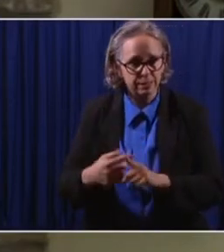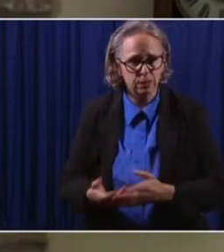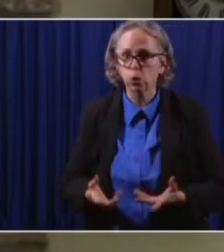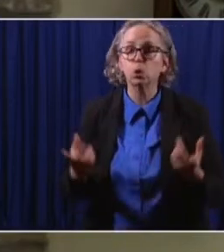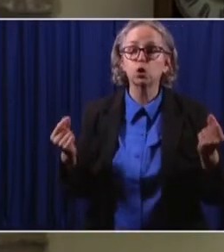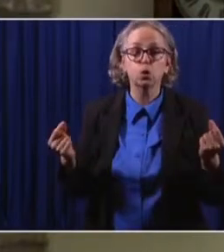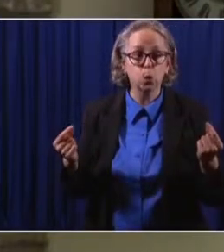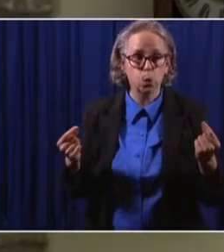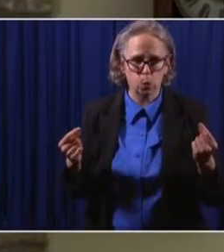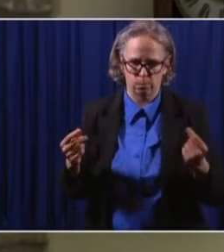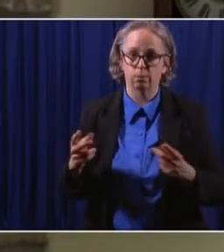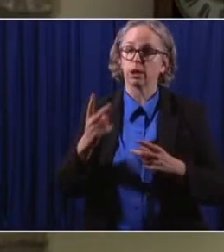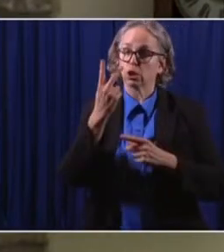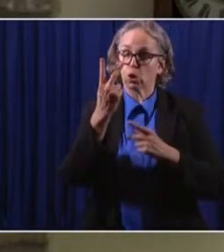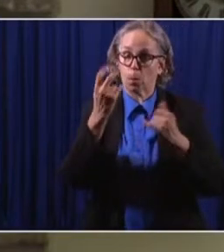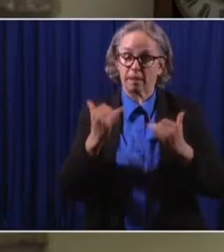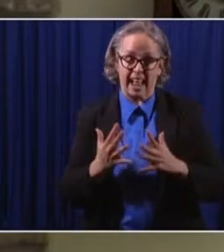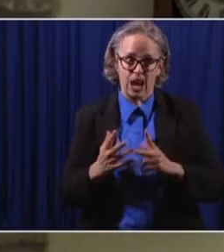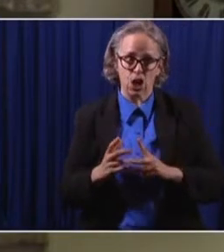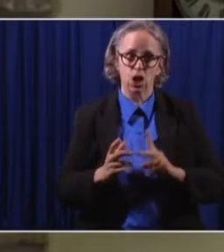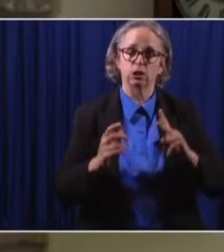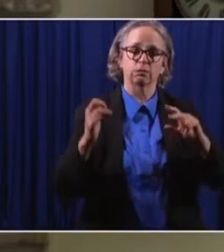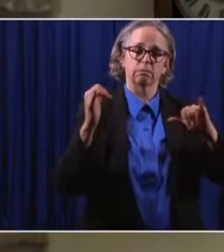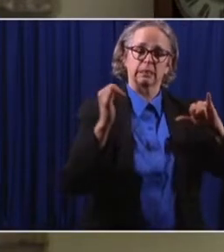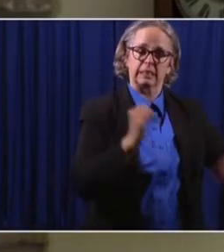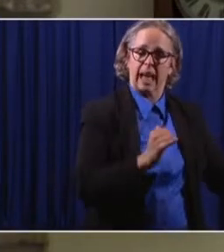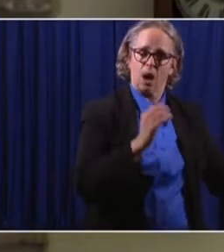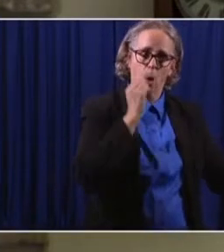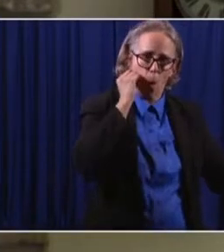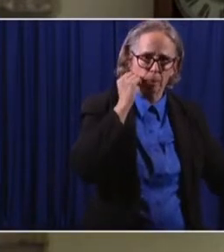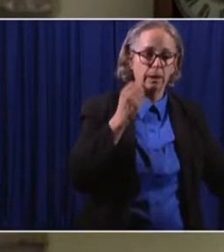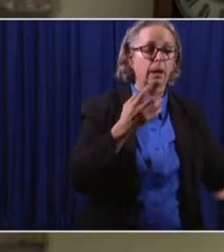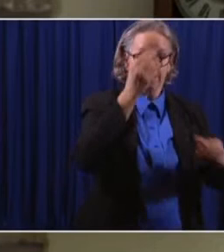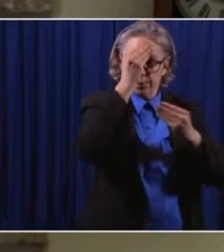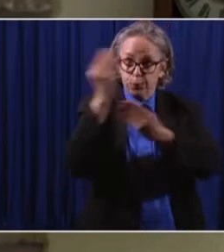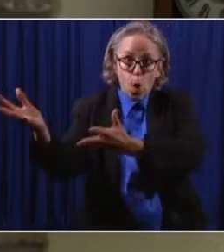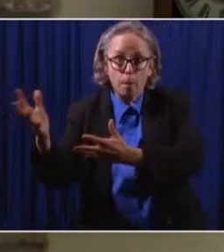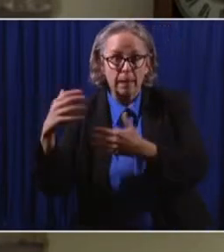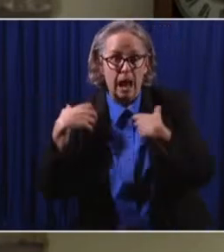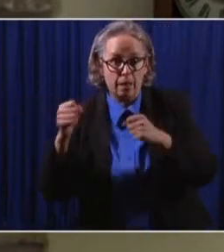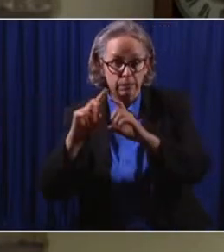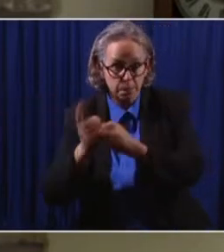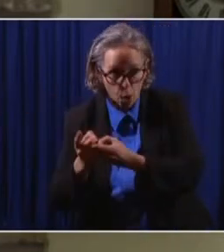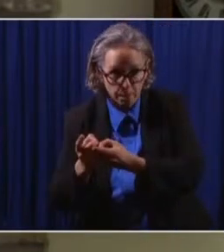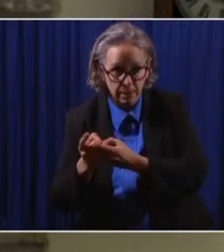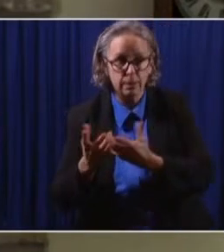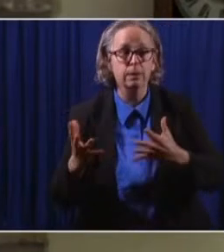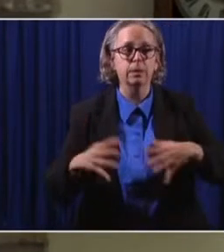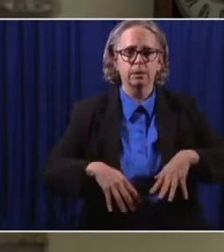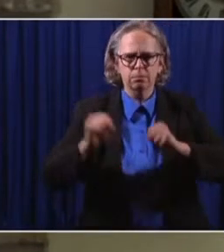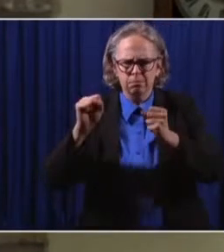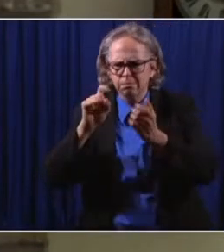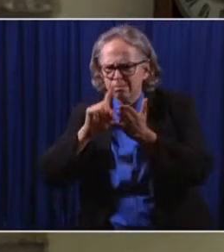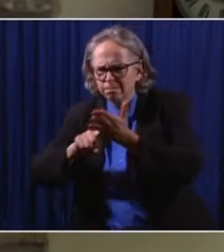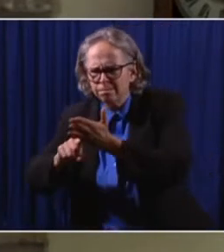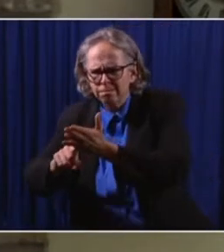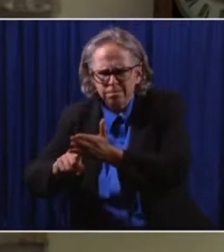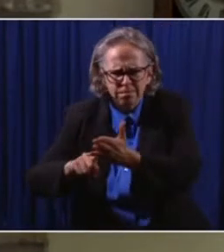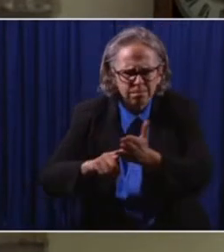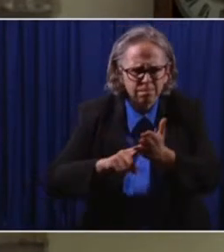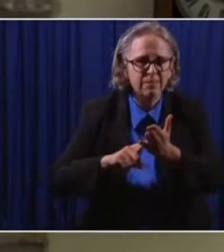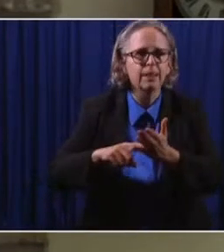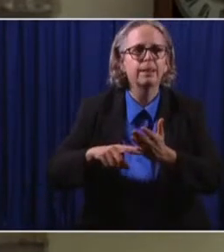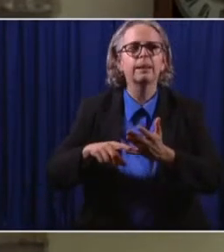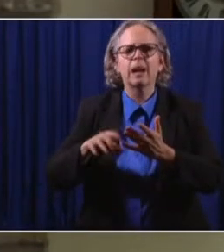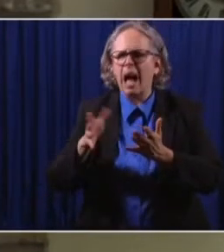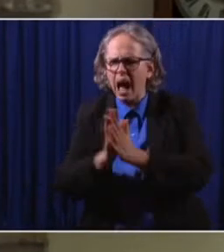health department. The health department quickly quarantined those who had been in close contact with the 2 positive cases. The